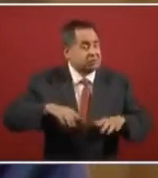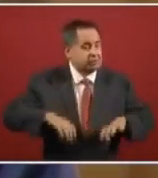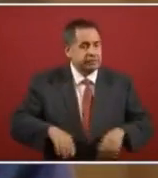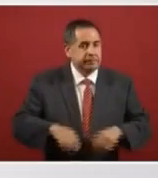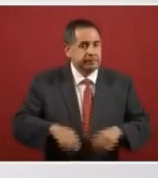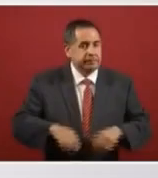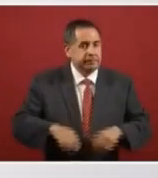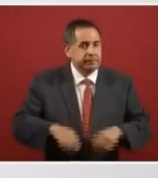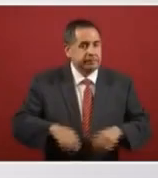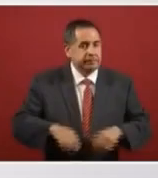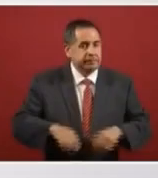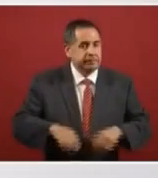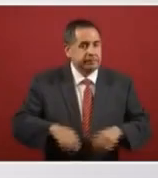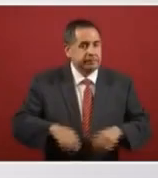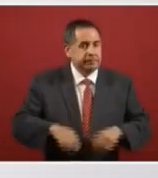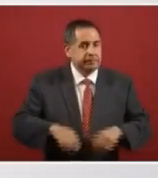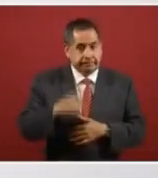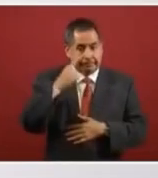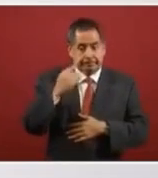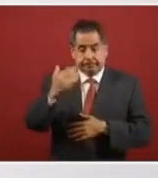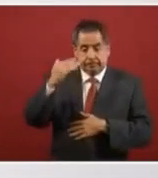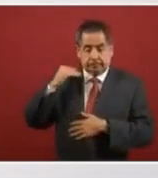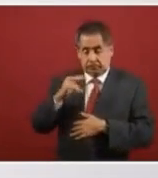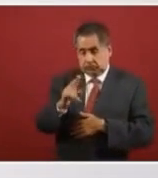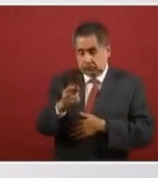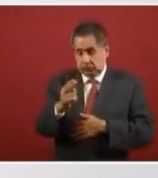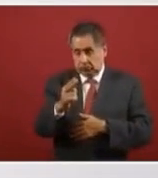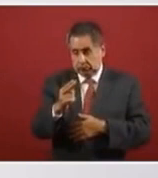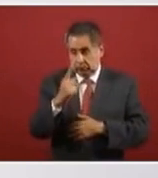in November last year